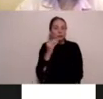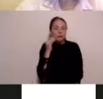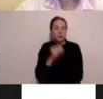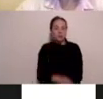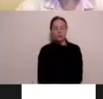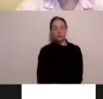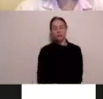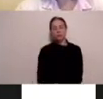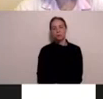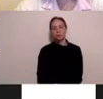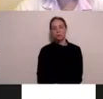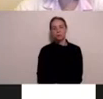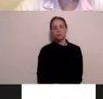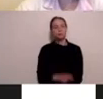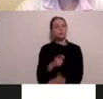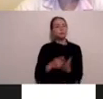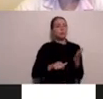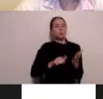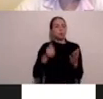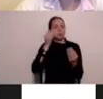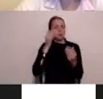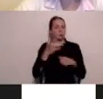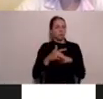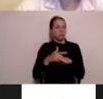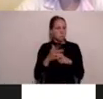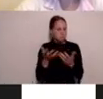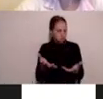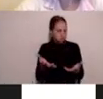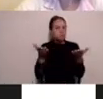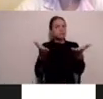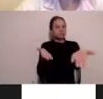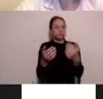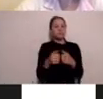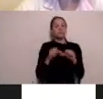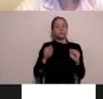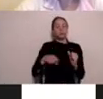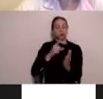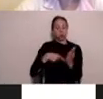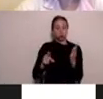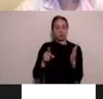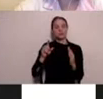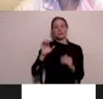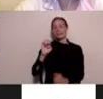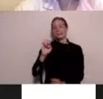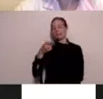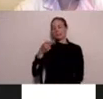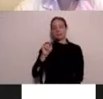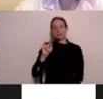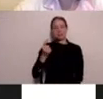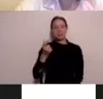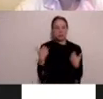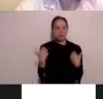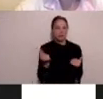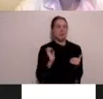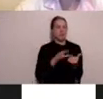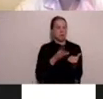So what other information is available from Families from Us? You can check Expecting Health's website for general COVID-19 information for families,